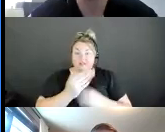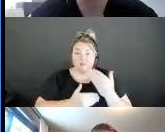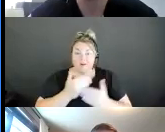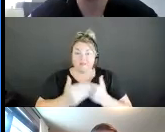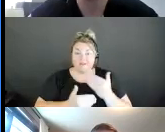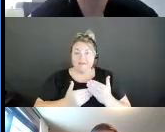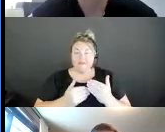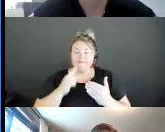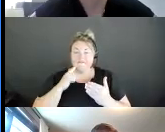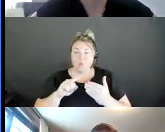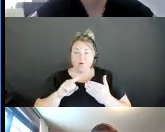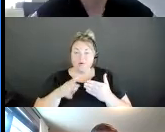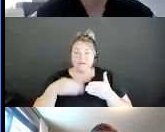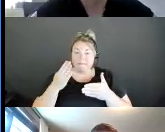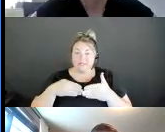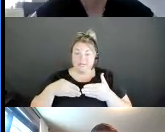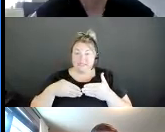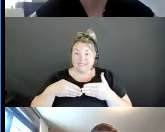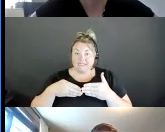process for completing